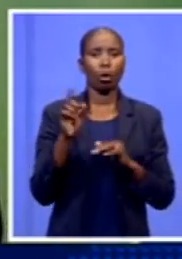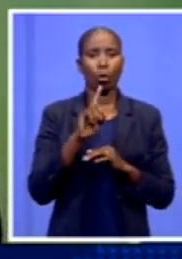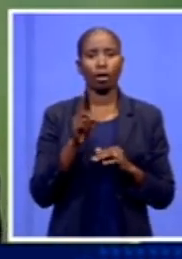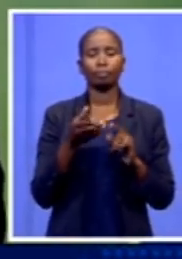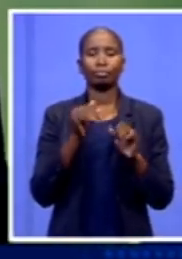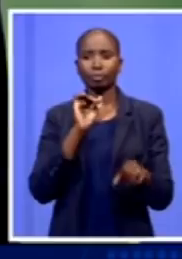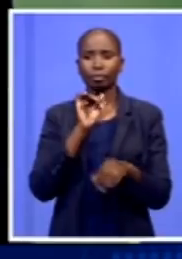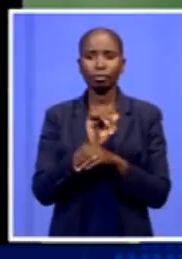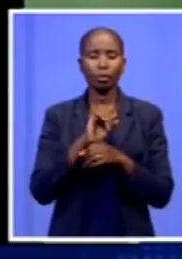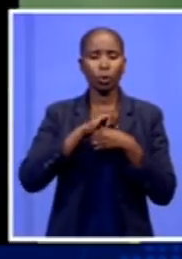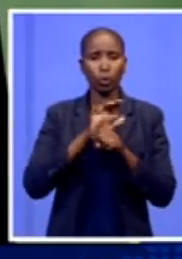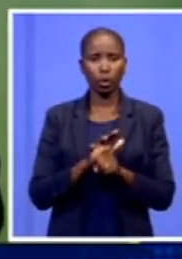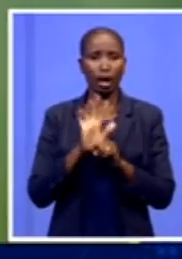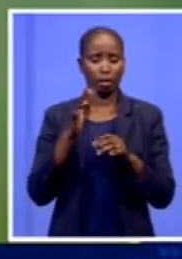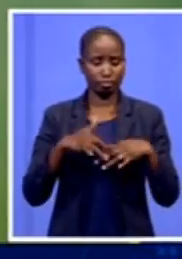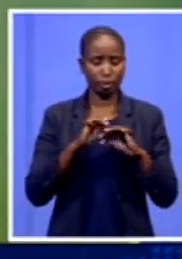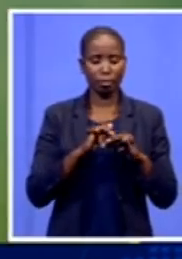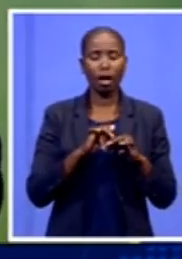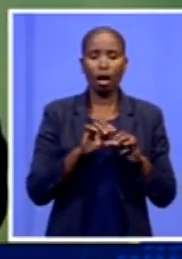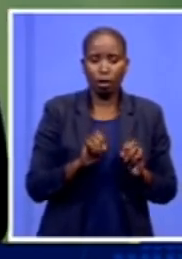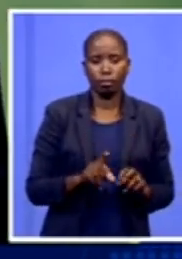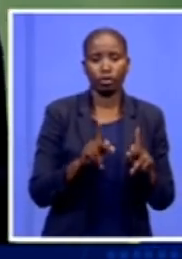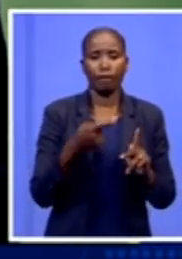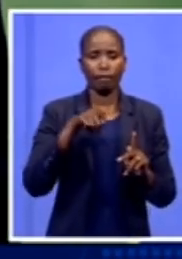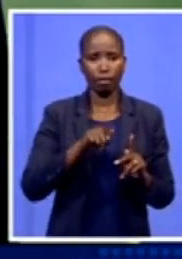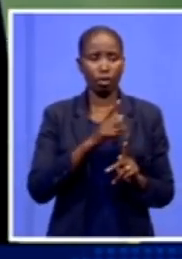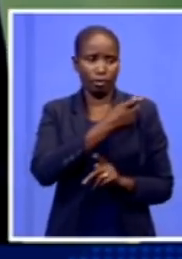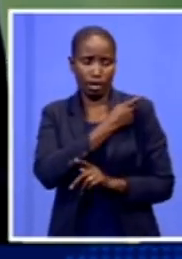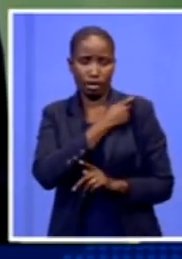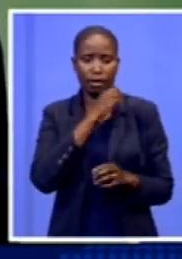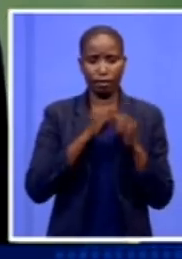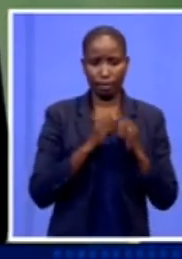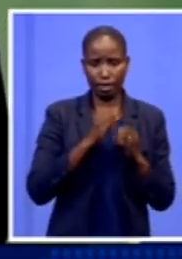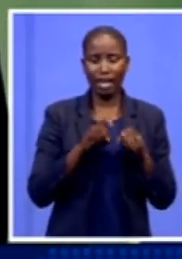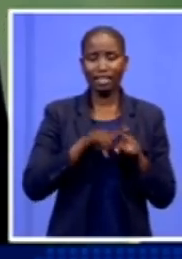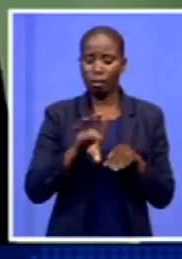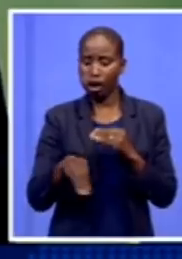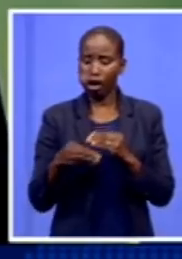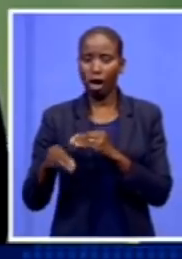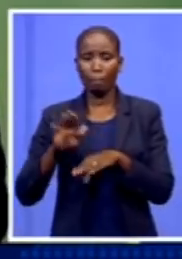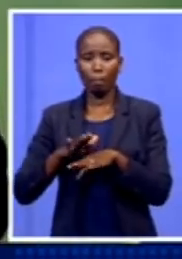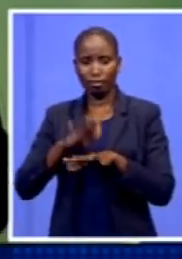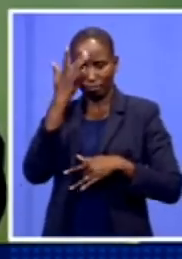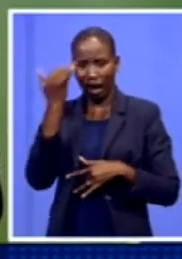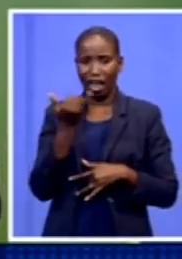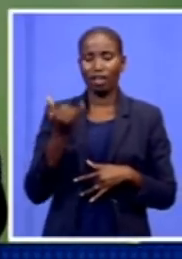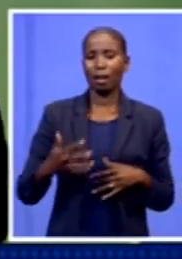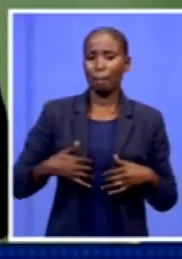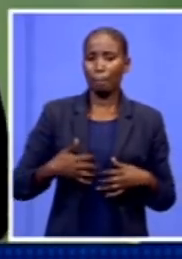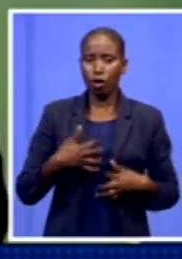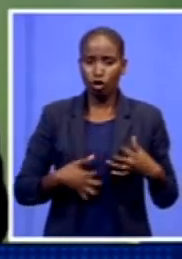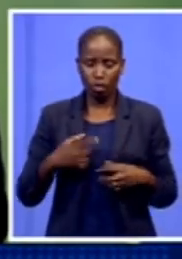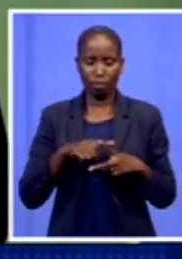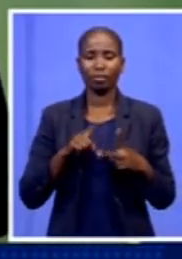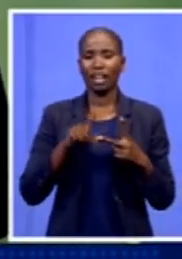creating a platform for vaccines against other diseases, including malaria, tuberculosis, and even cancer. So this is